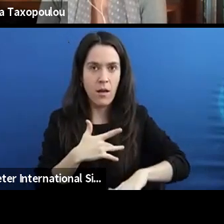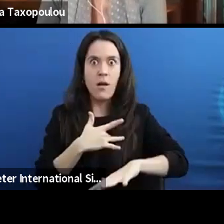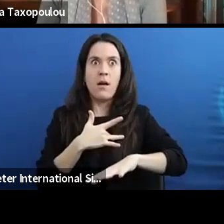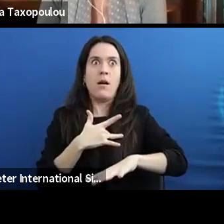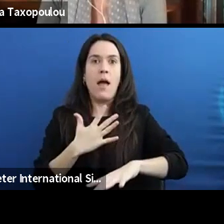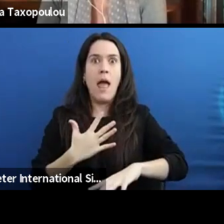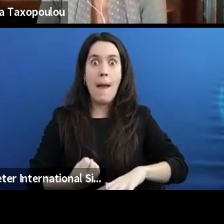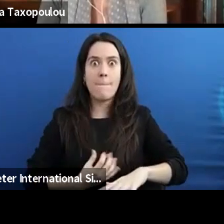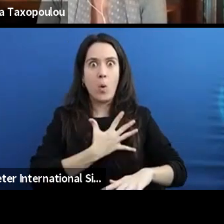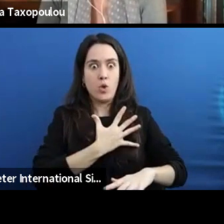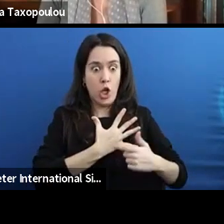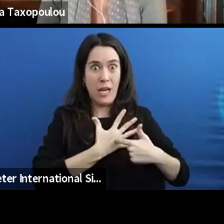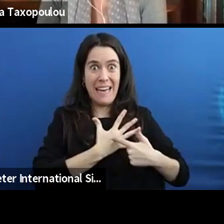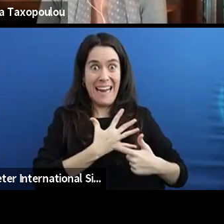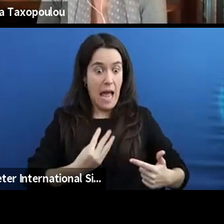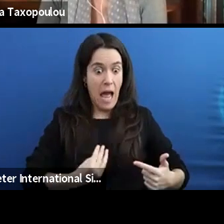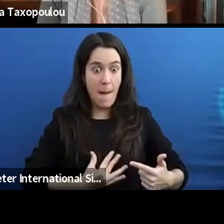important thing, because